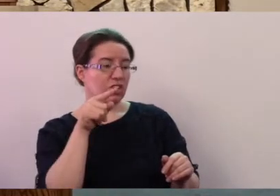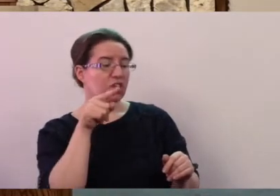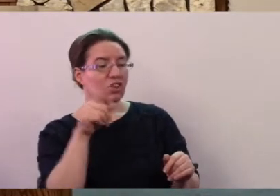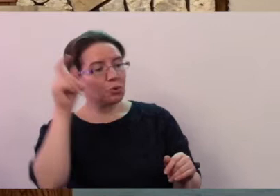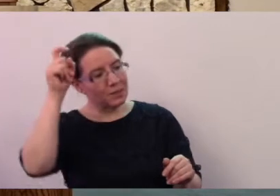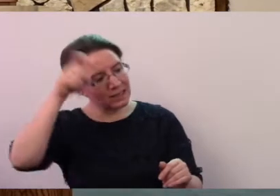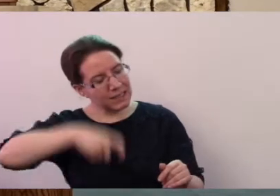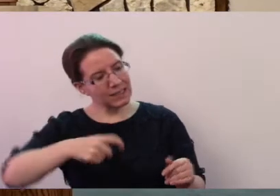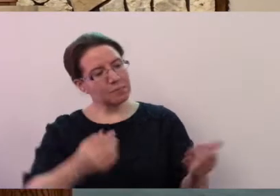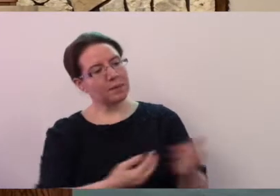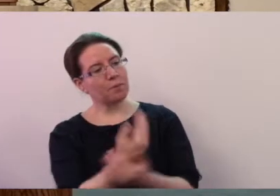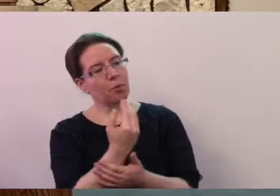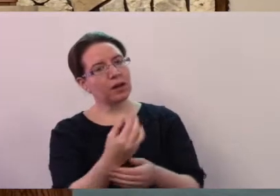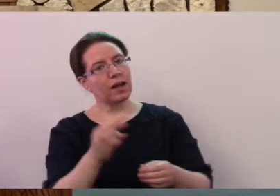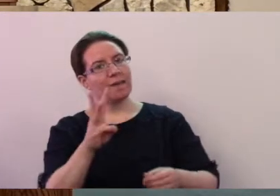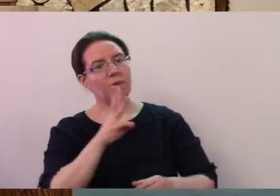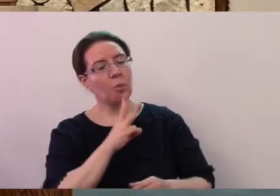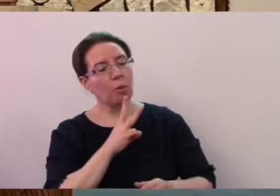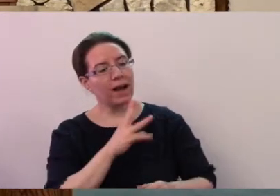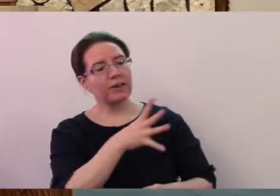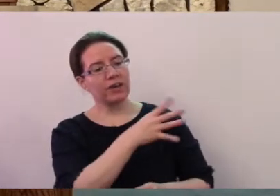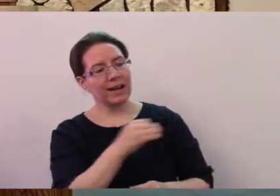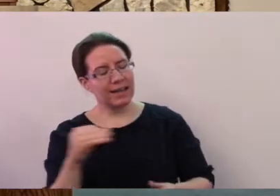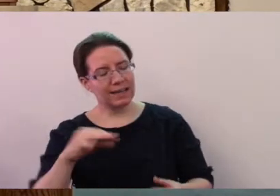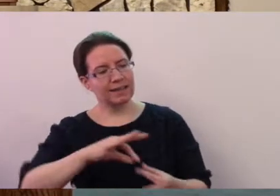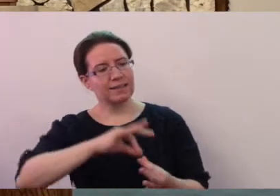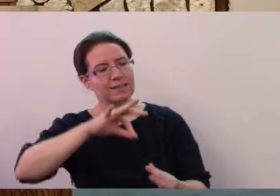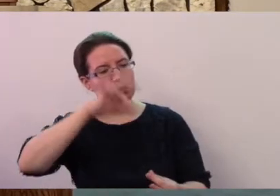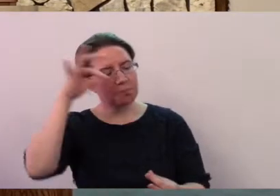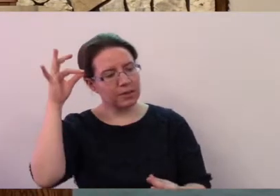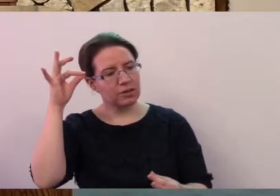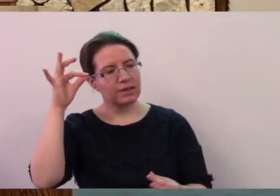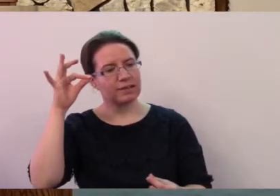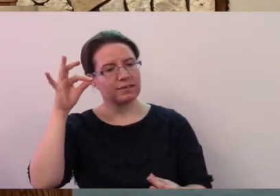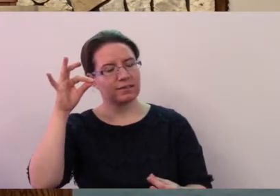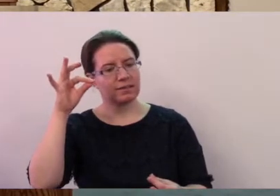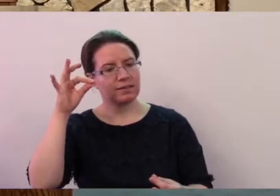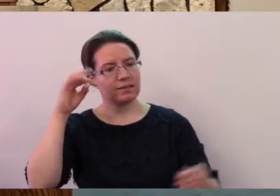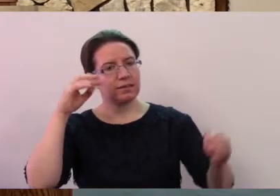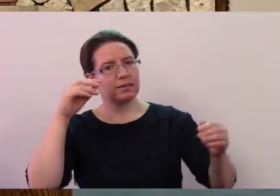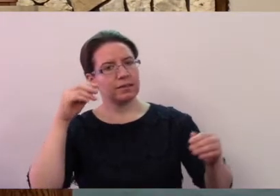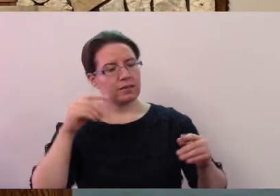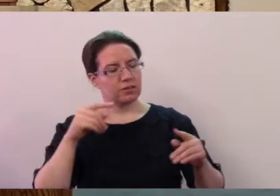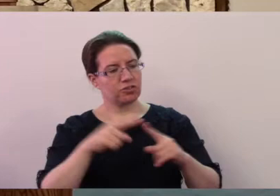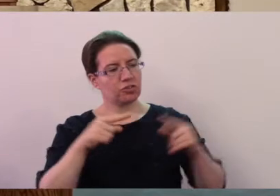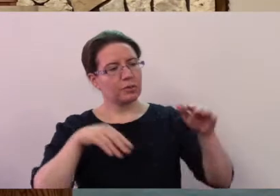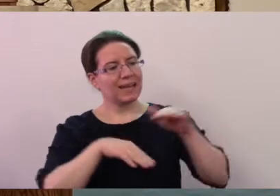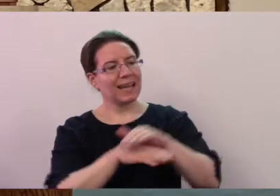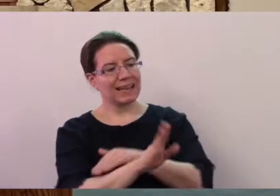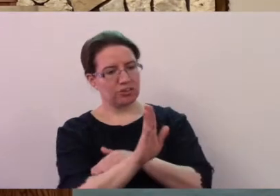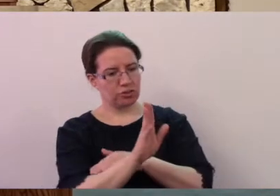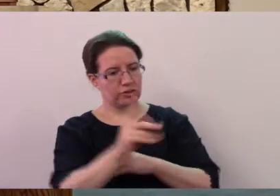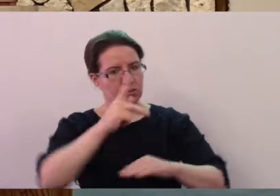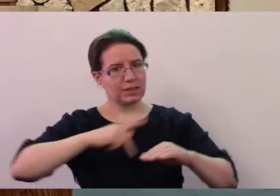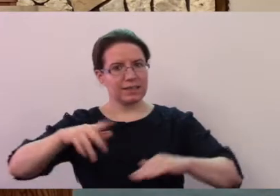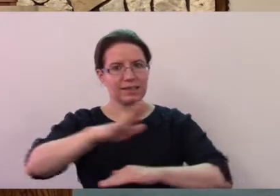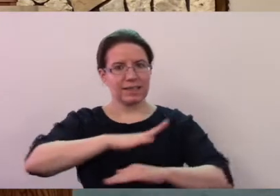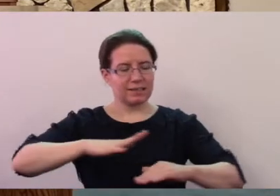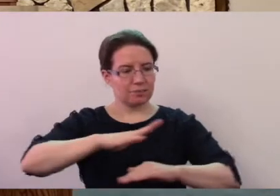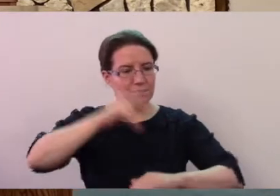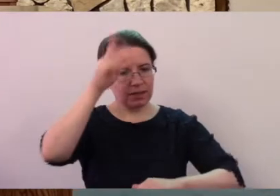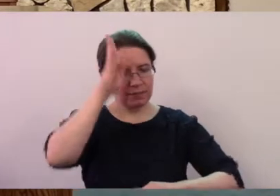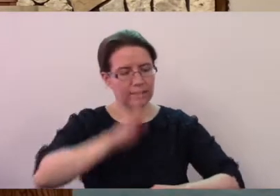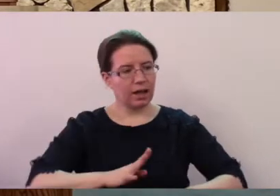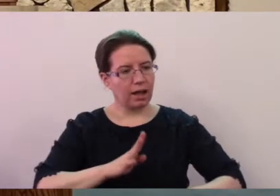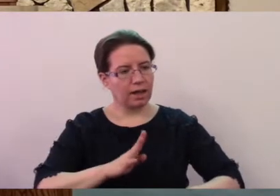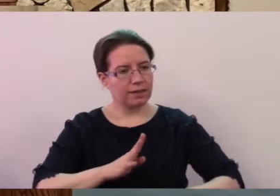of water and of the Spirit, he cannot enter into the kingdom of God. First he said, If you're not born